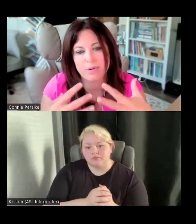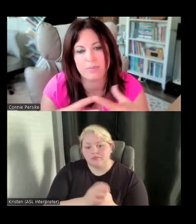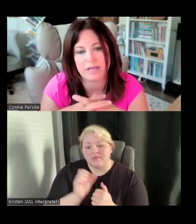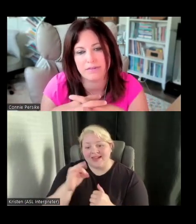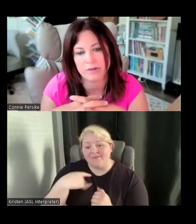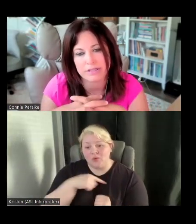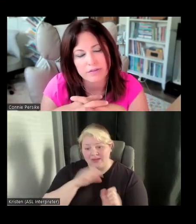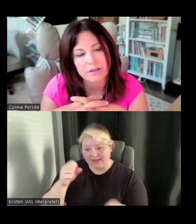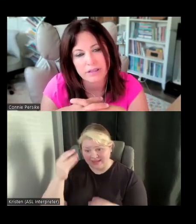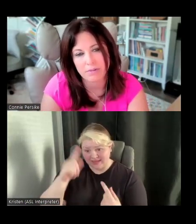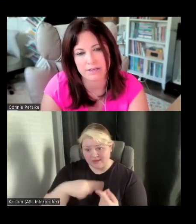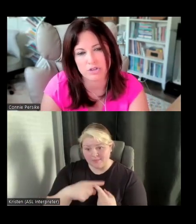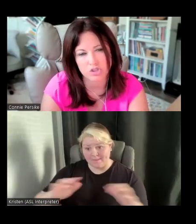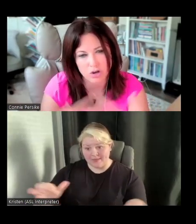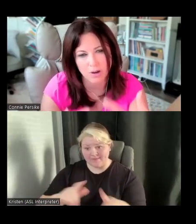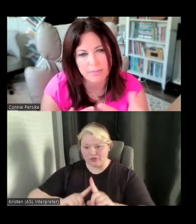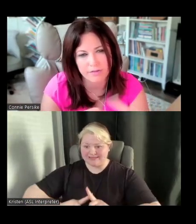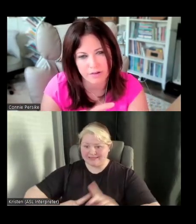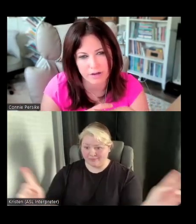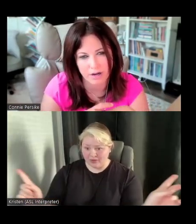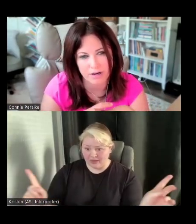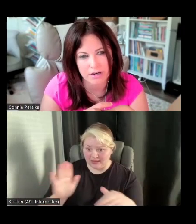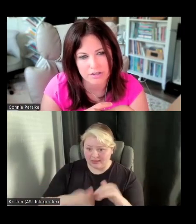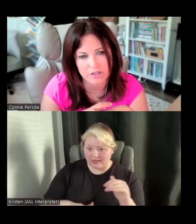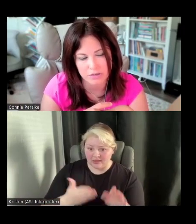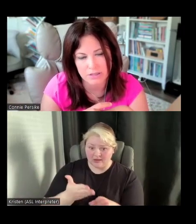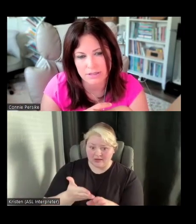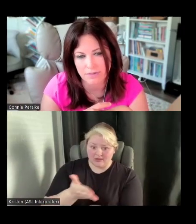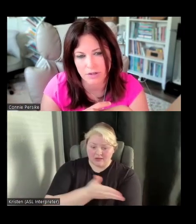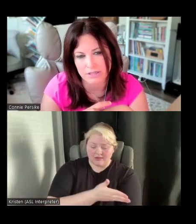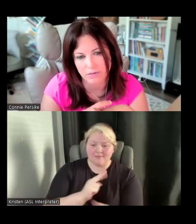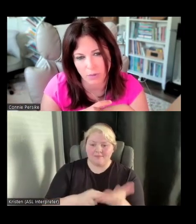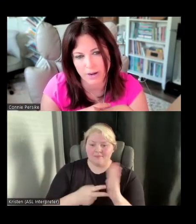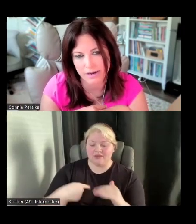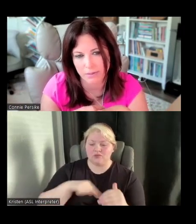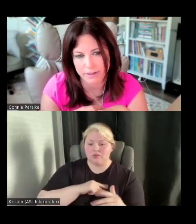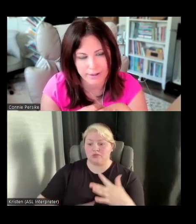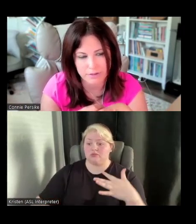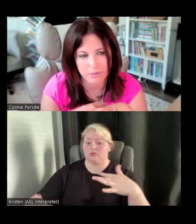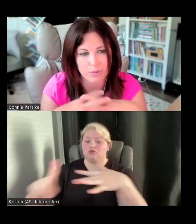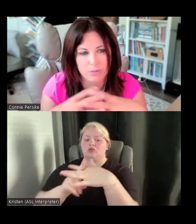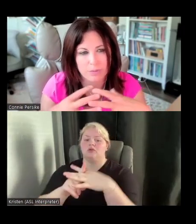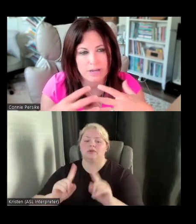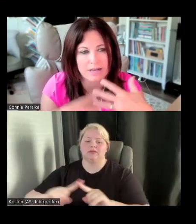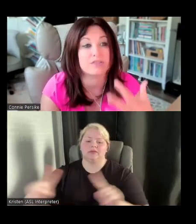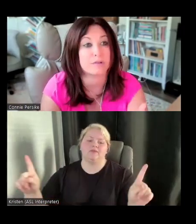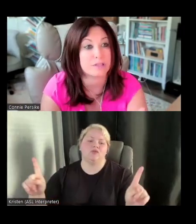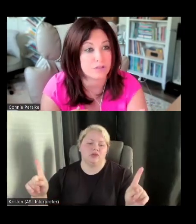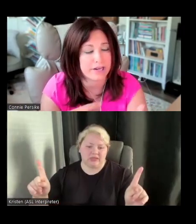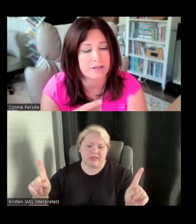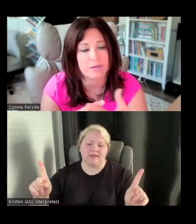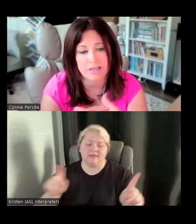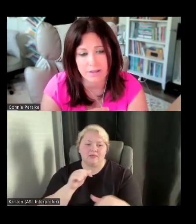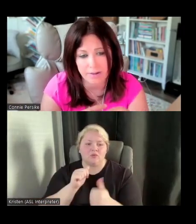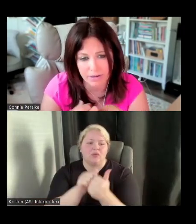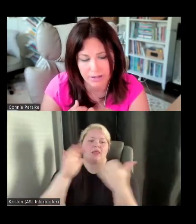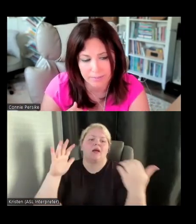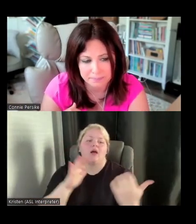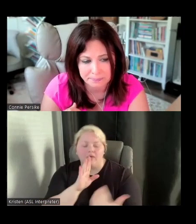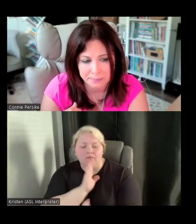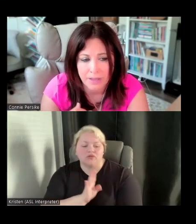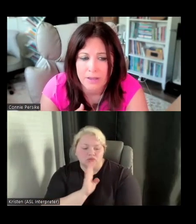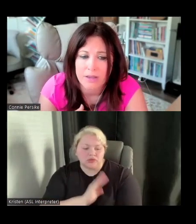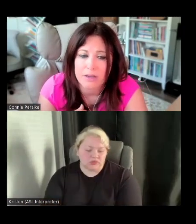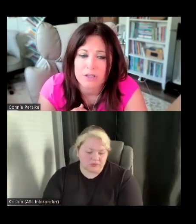can think about behavior differently, we can show up for our students in a very different way. We're not as frustrated when we think about